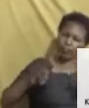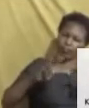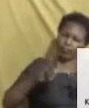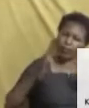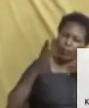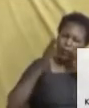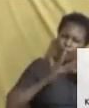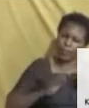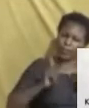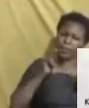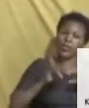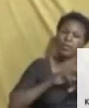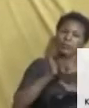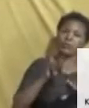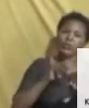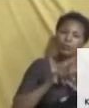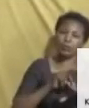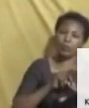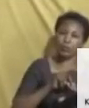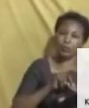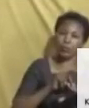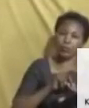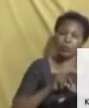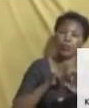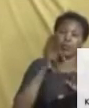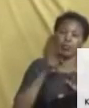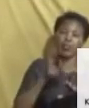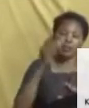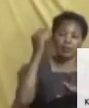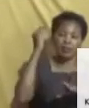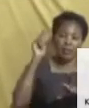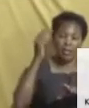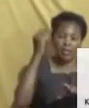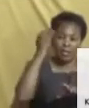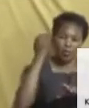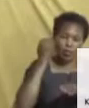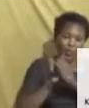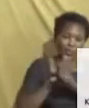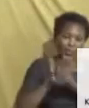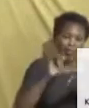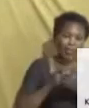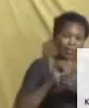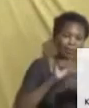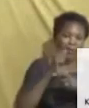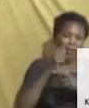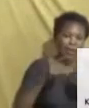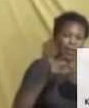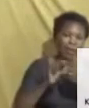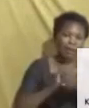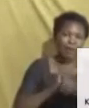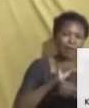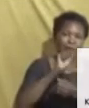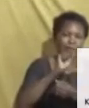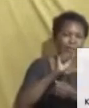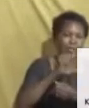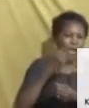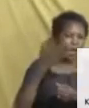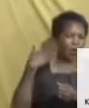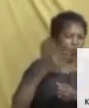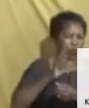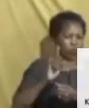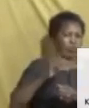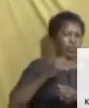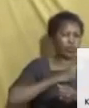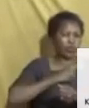this principle, and they did so 15 years ago. Sorry, I think it's actually 18 years